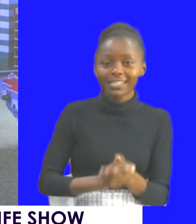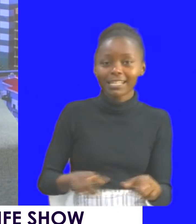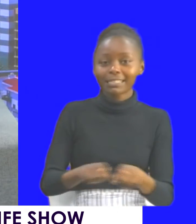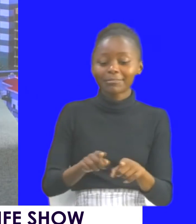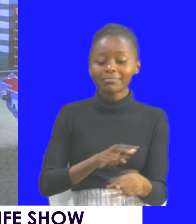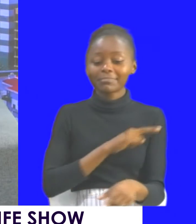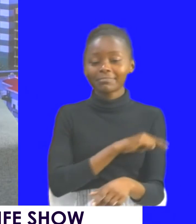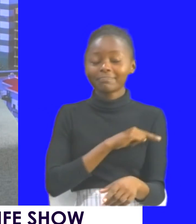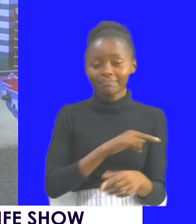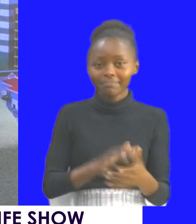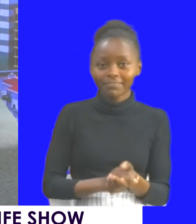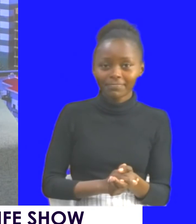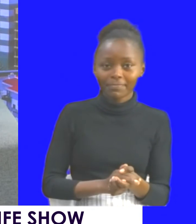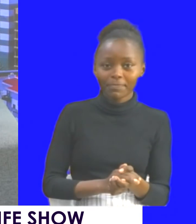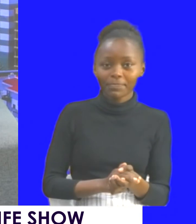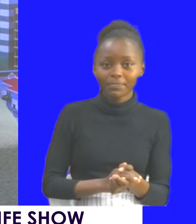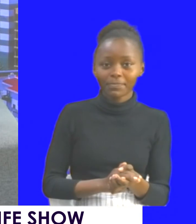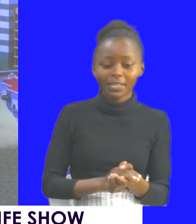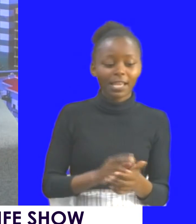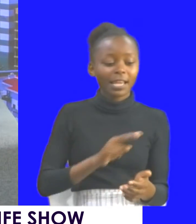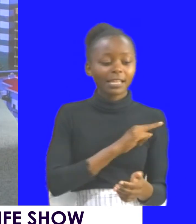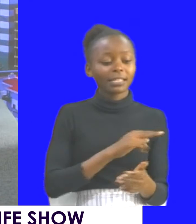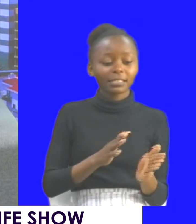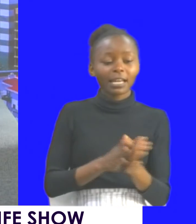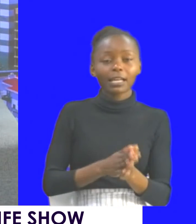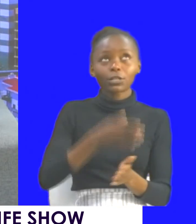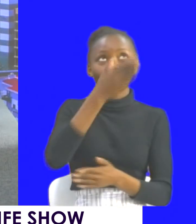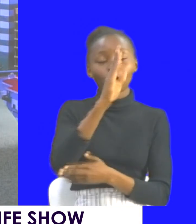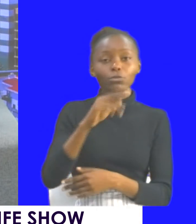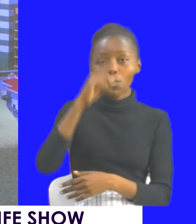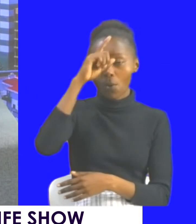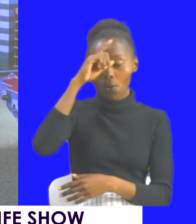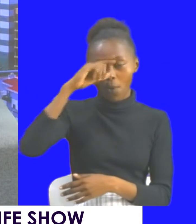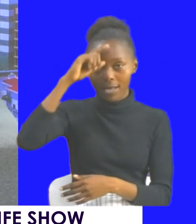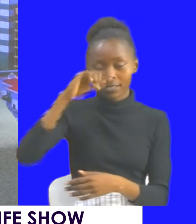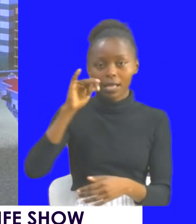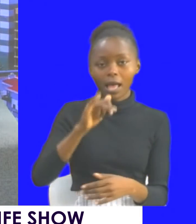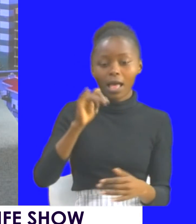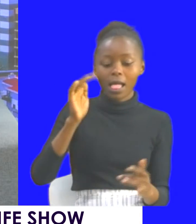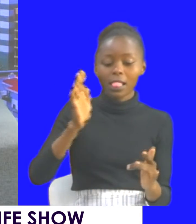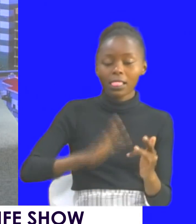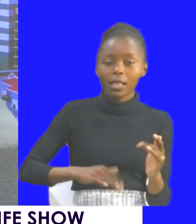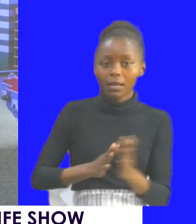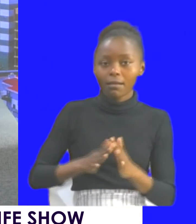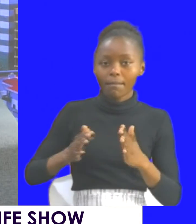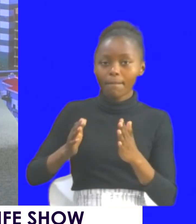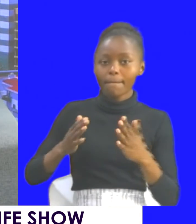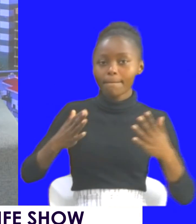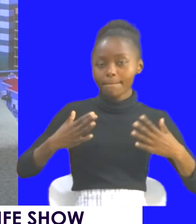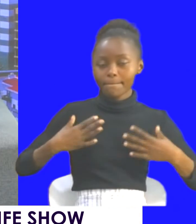Nature and God is much wiser than men. The moment you are fashioned for